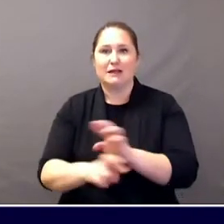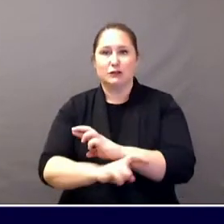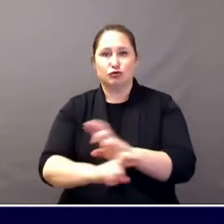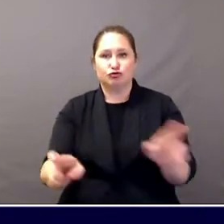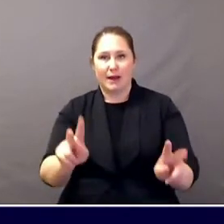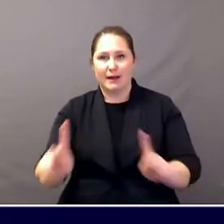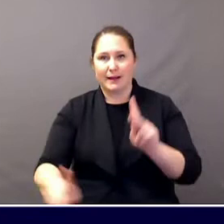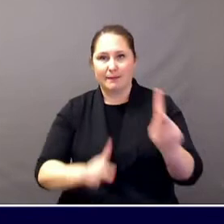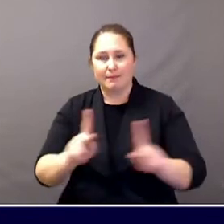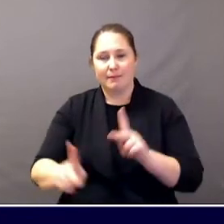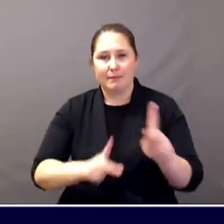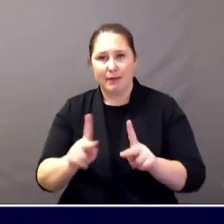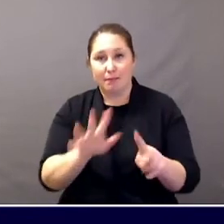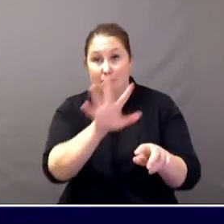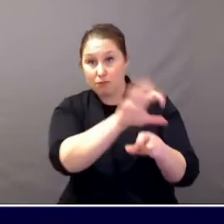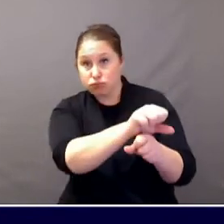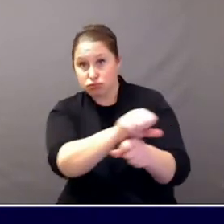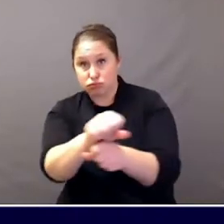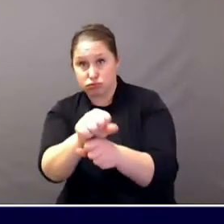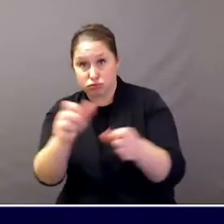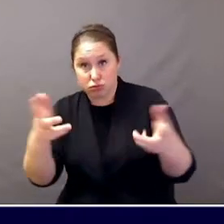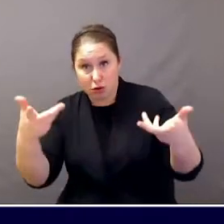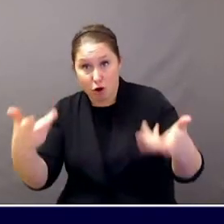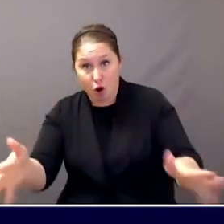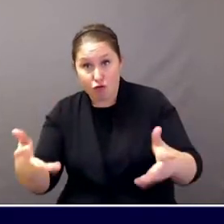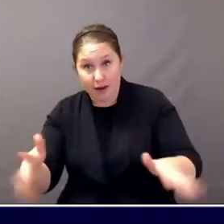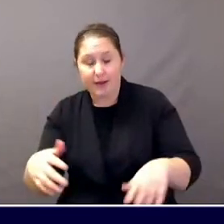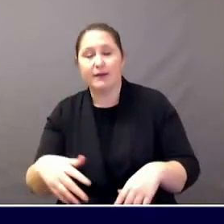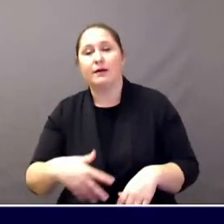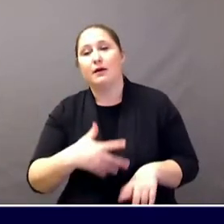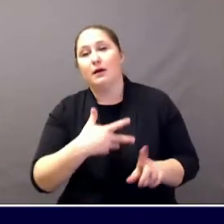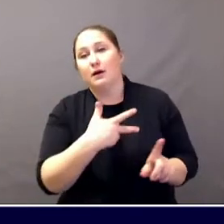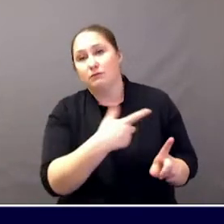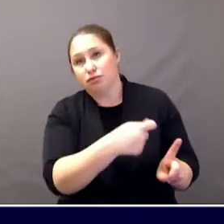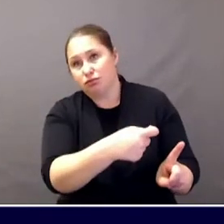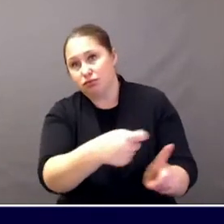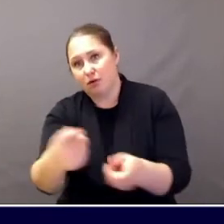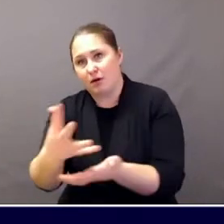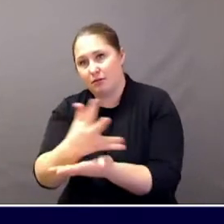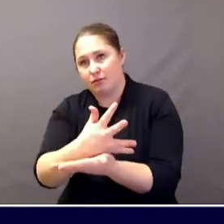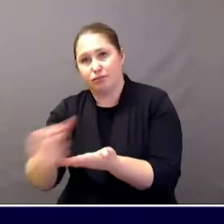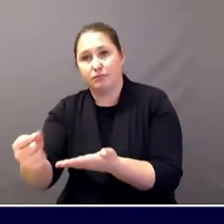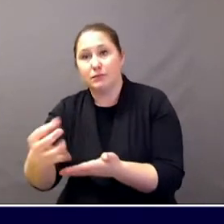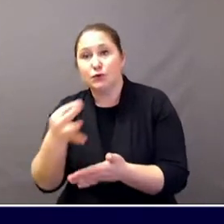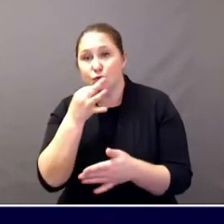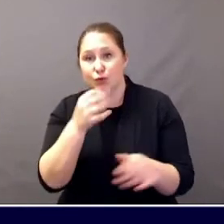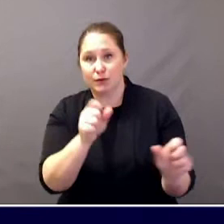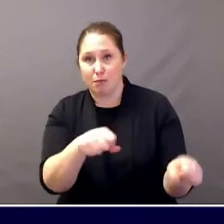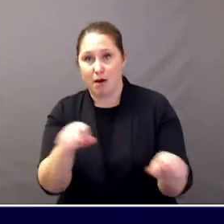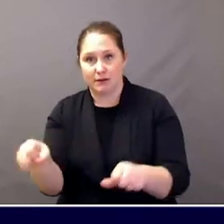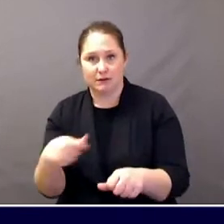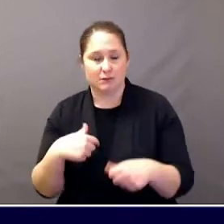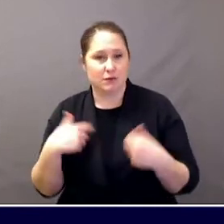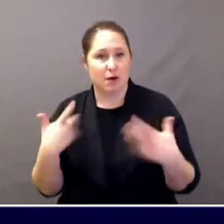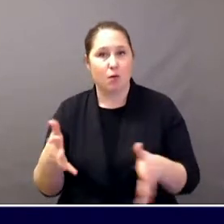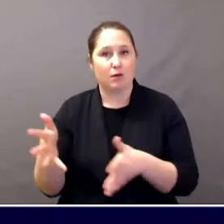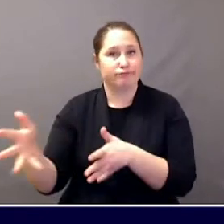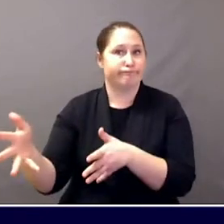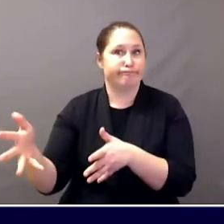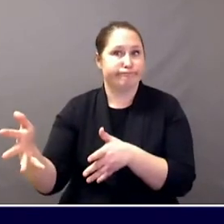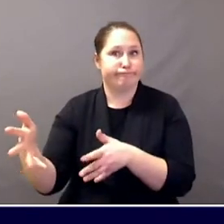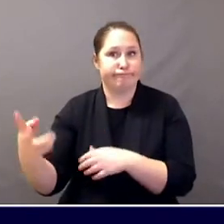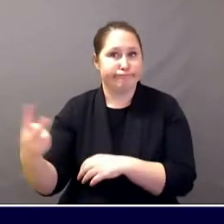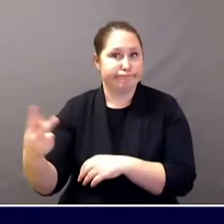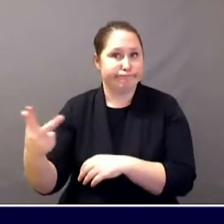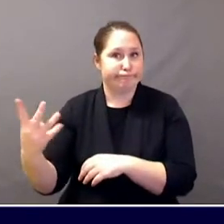vaccinated, have appointments made up front and use it all up as soon as you can. It doesn't sit around in the refrigerator for days on